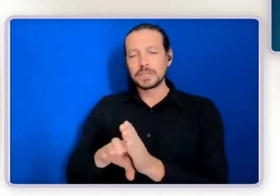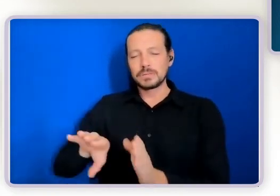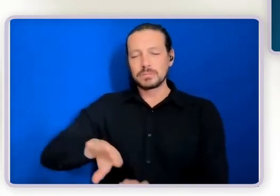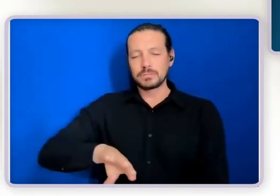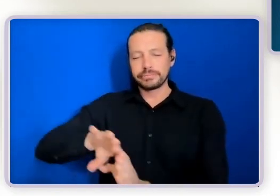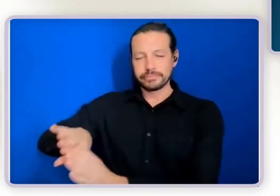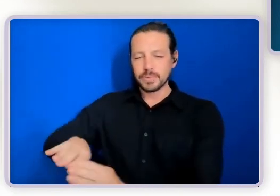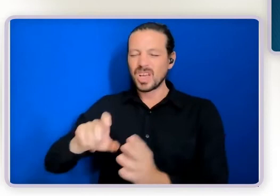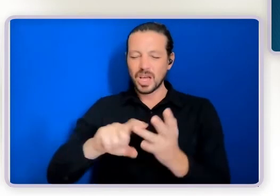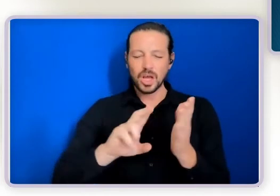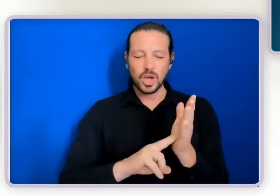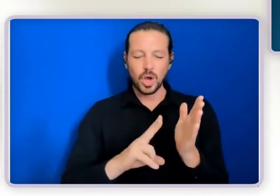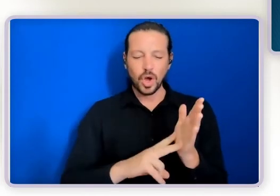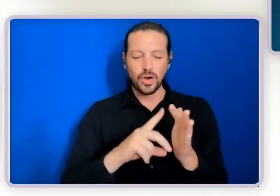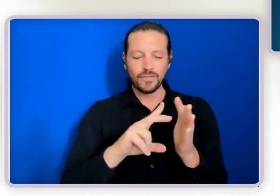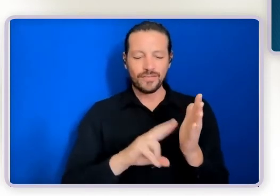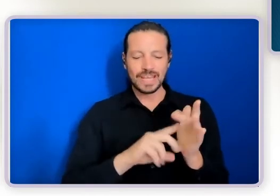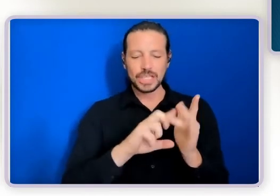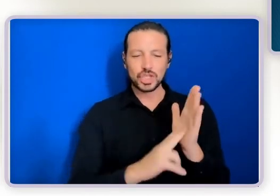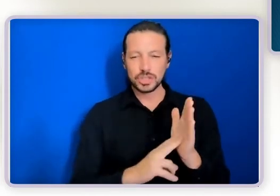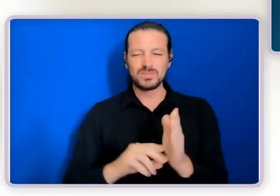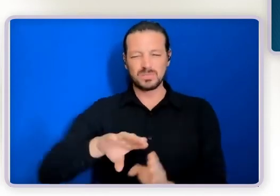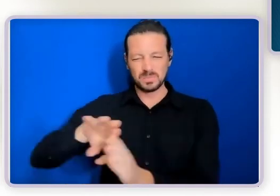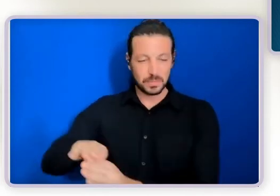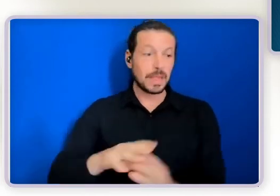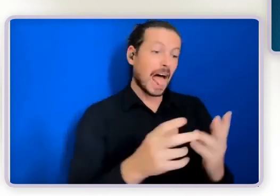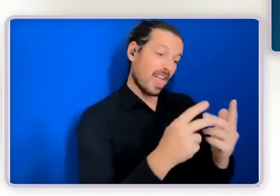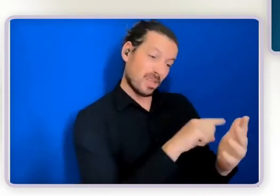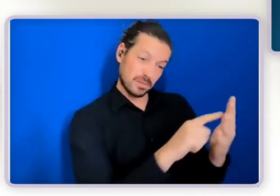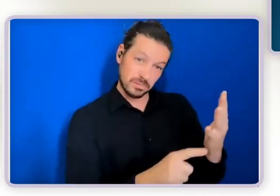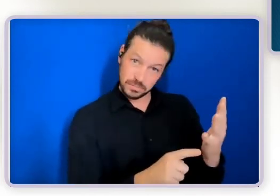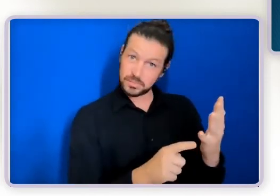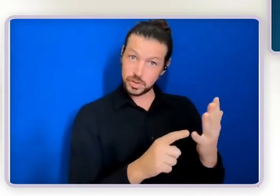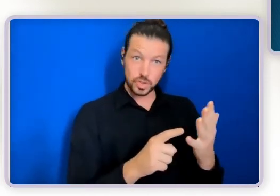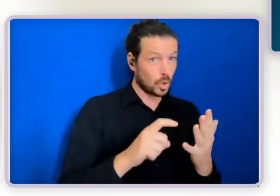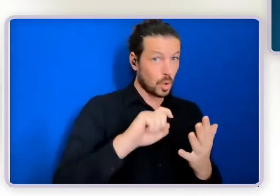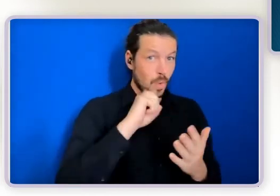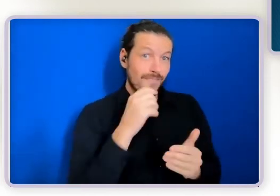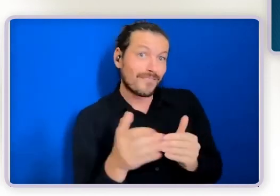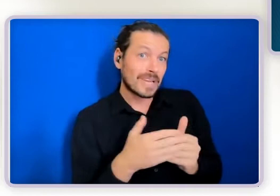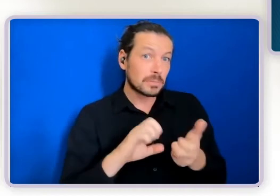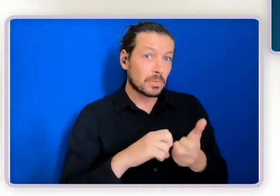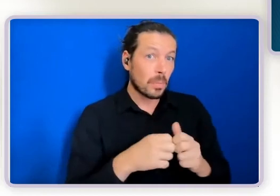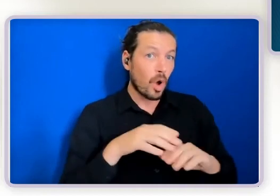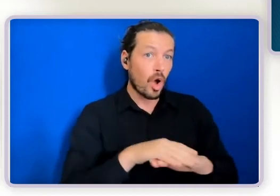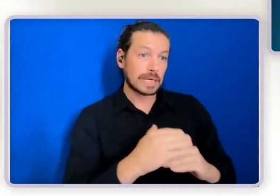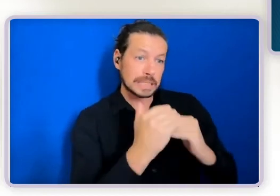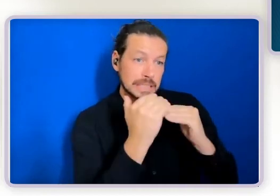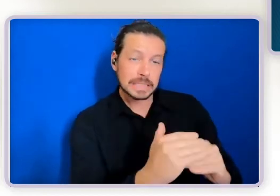of these acts competently address the problem of restrictive practices against people with